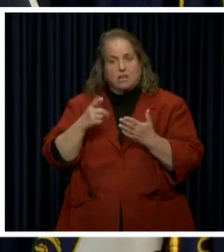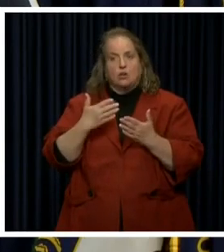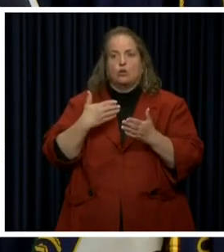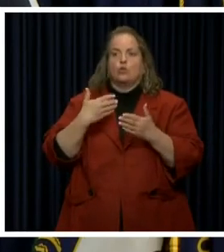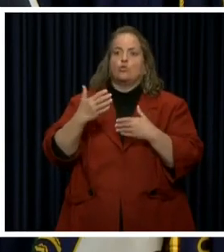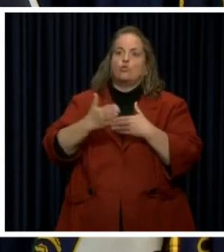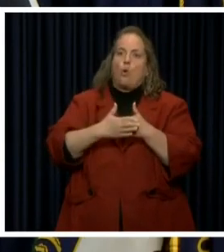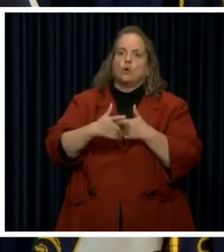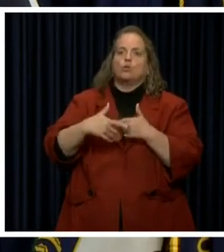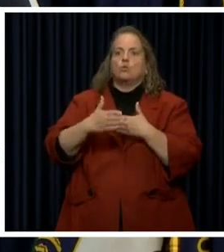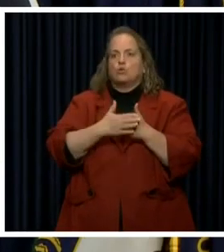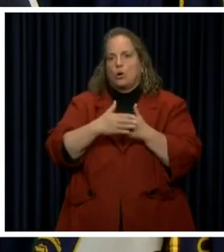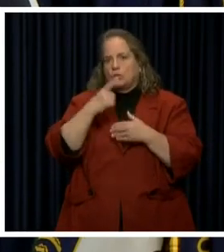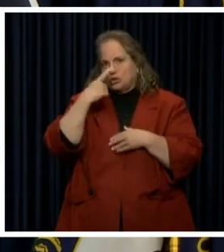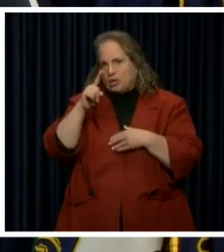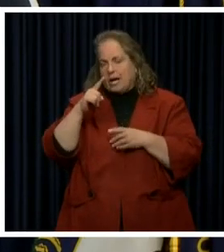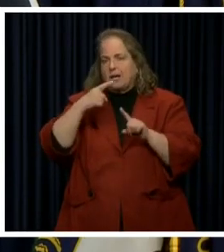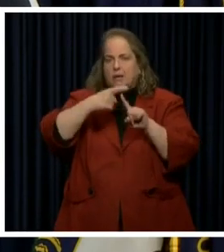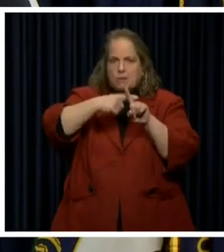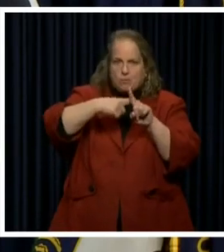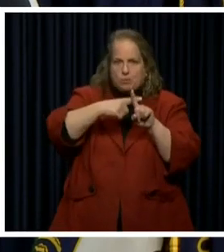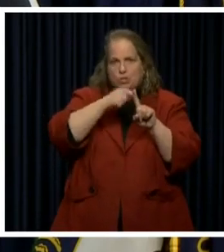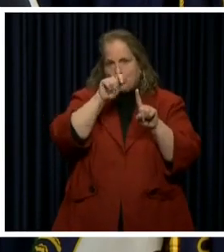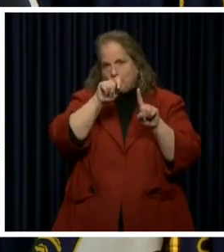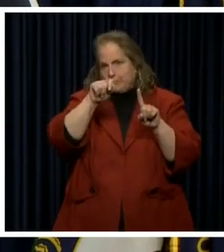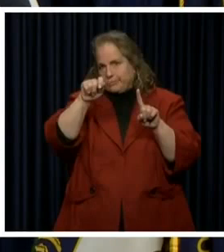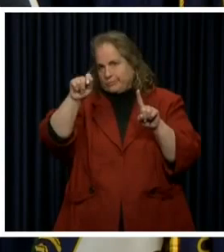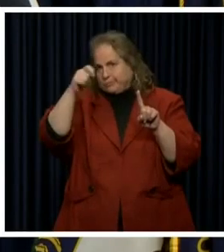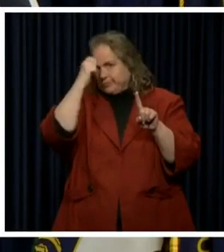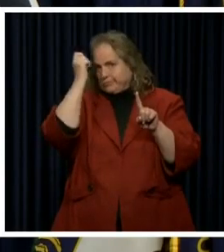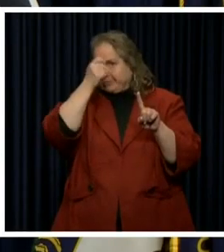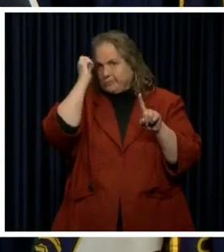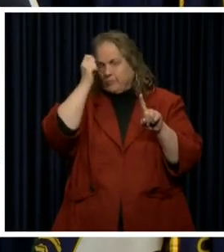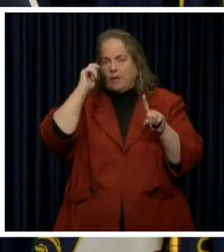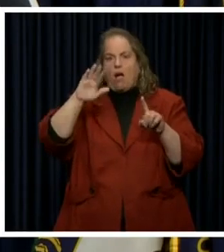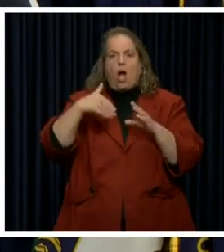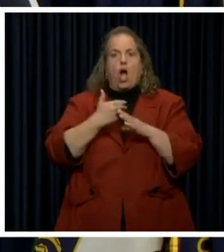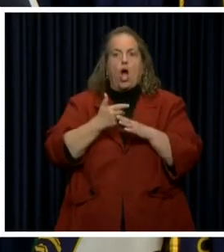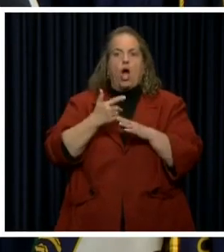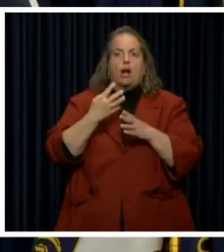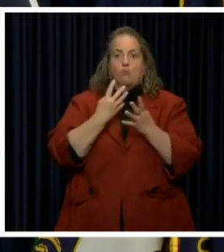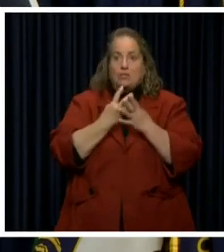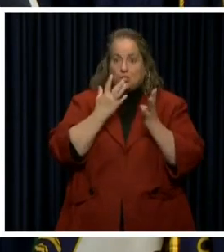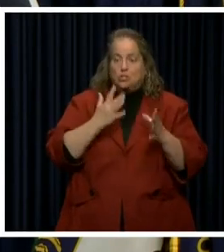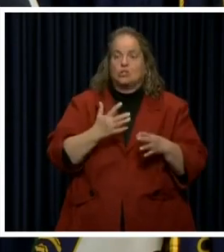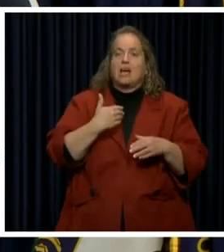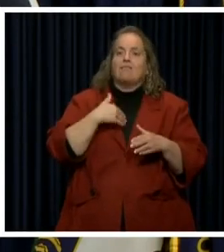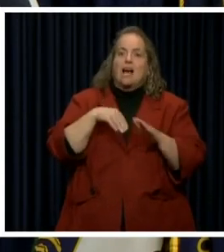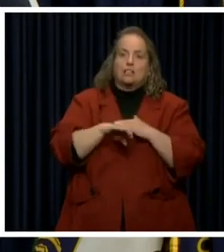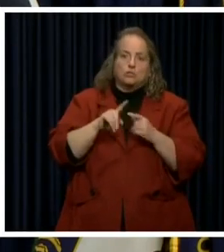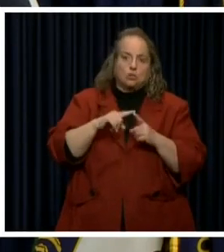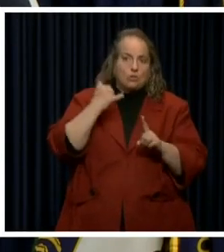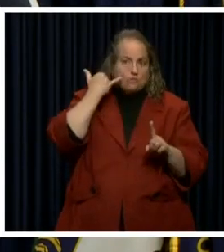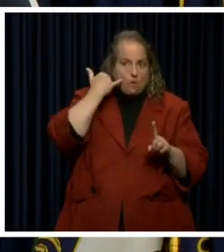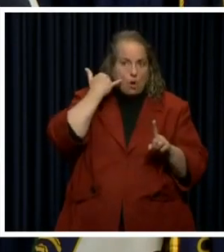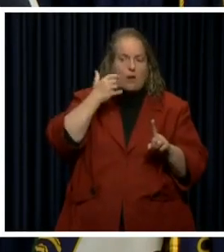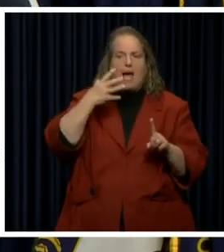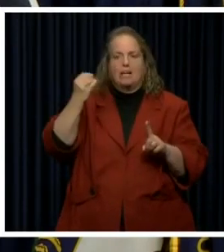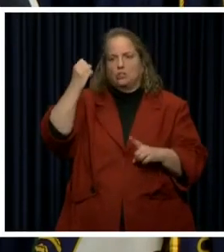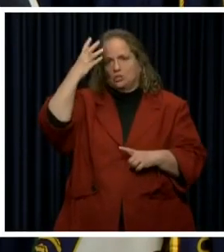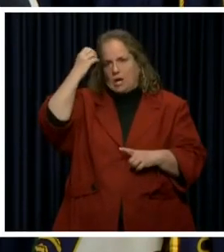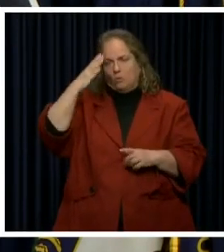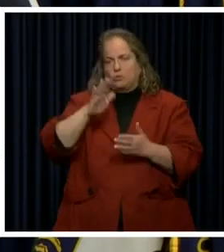door. We're going to be doing more thermometer checks. We're being sure that inmates have access to both phones and showers.